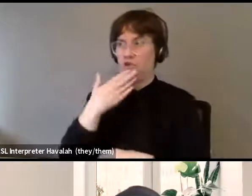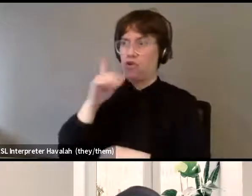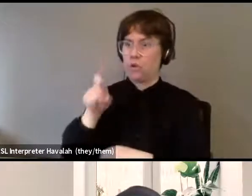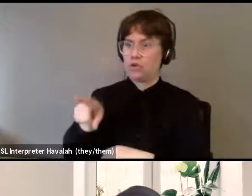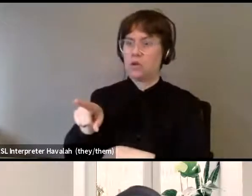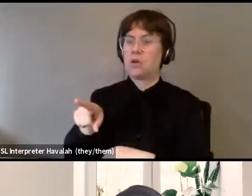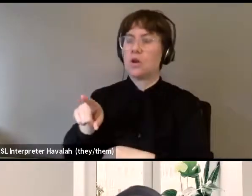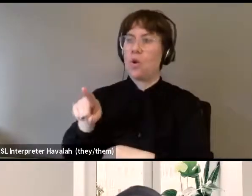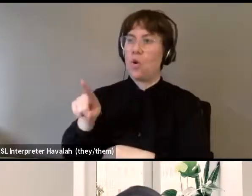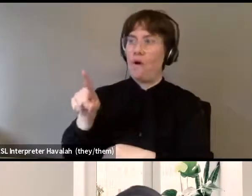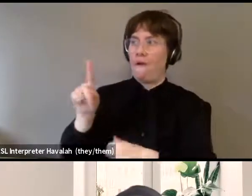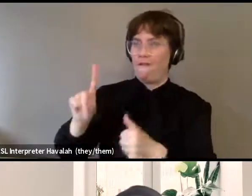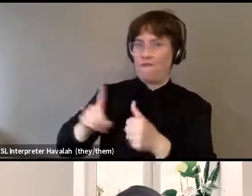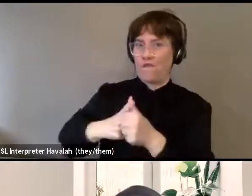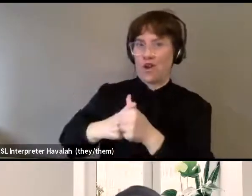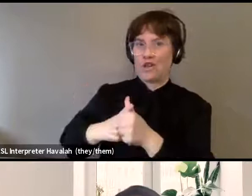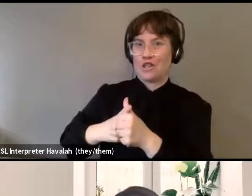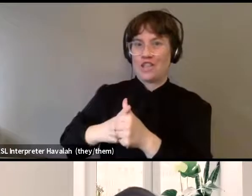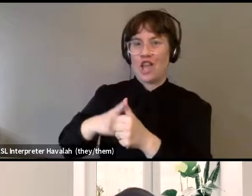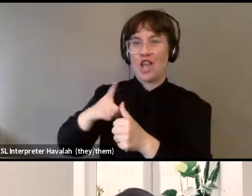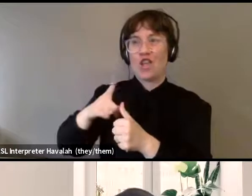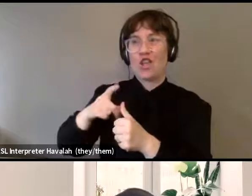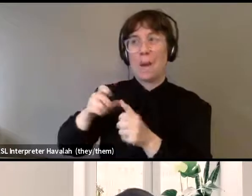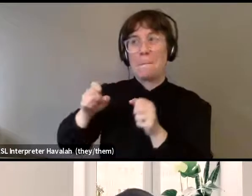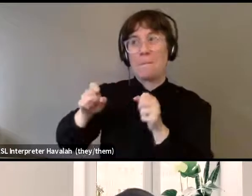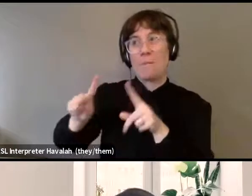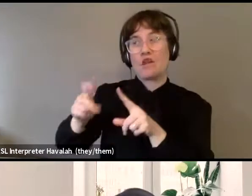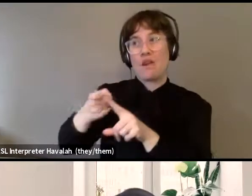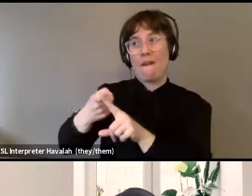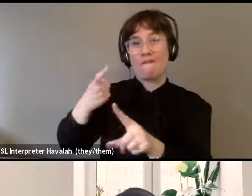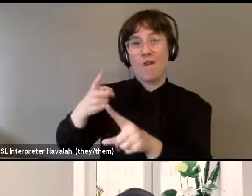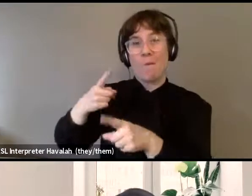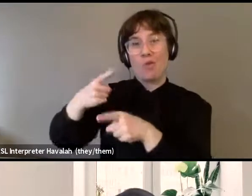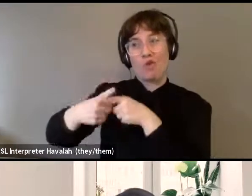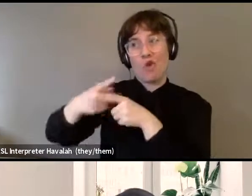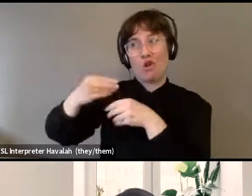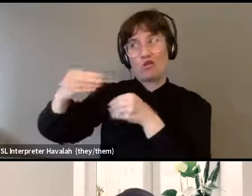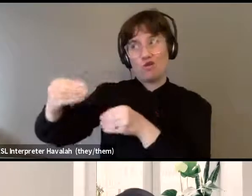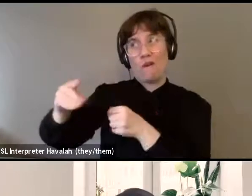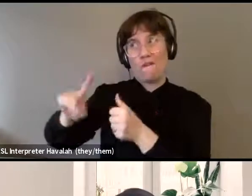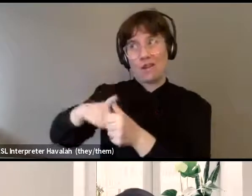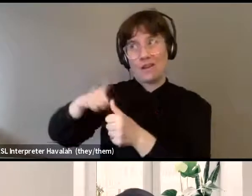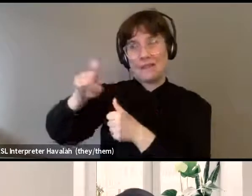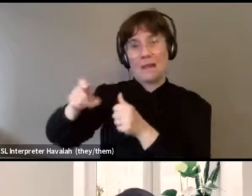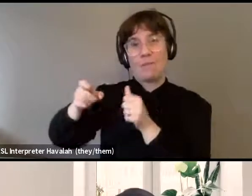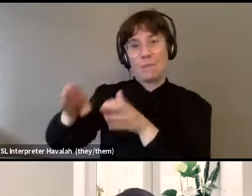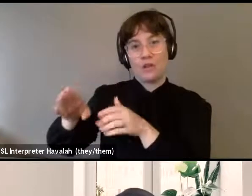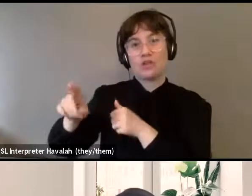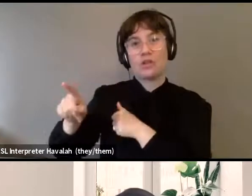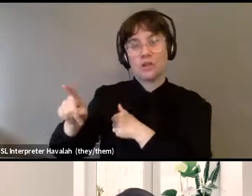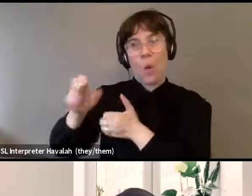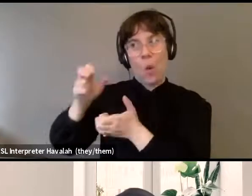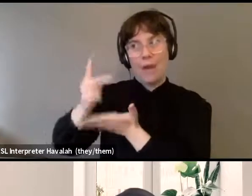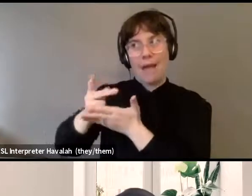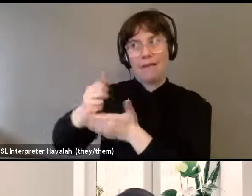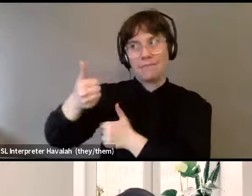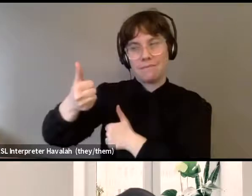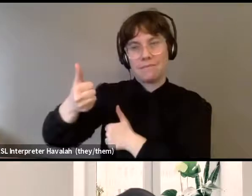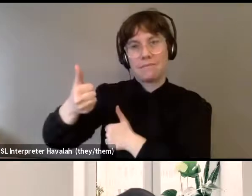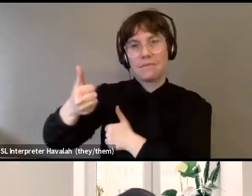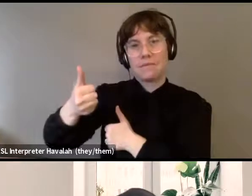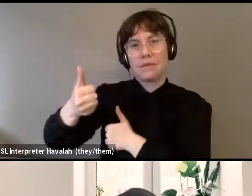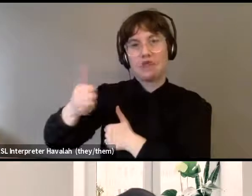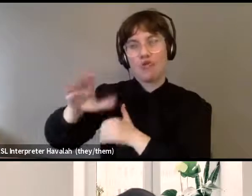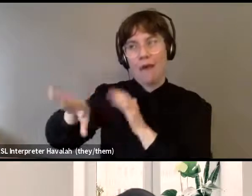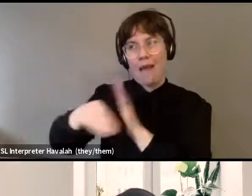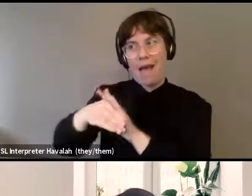one, you have to actually first get the permission of the corner store to put that refrigeration in. They